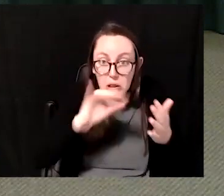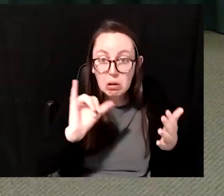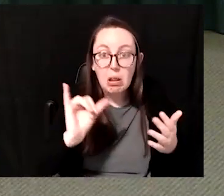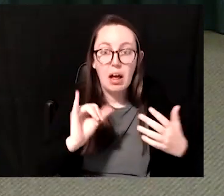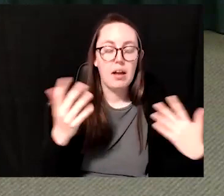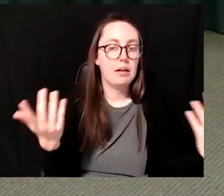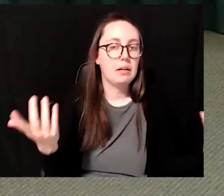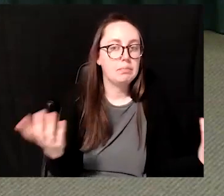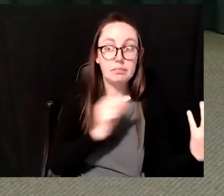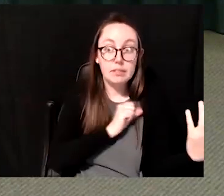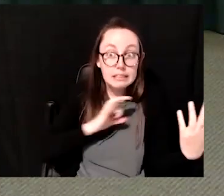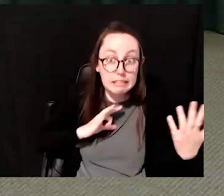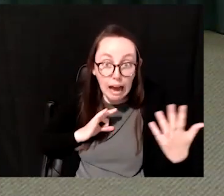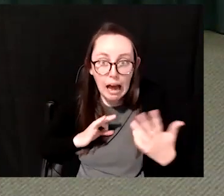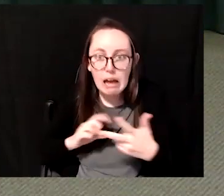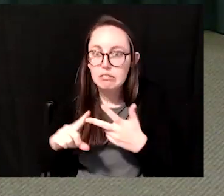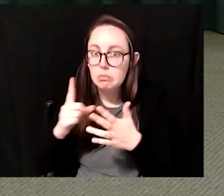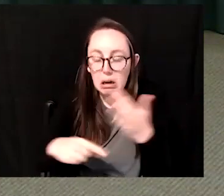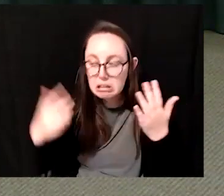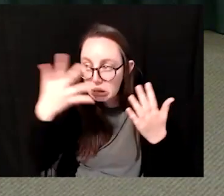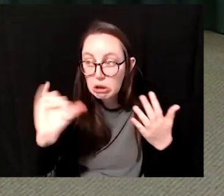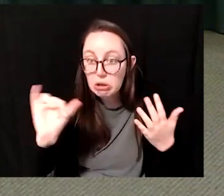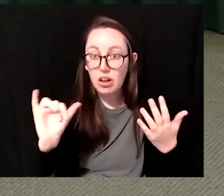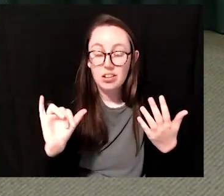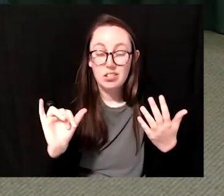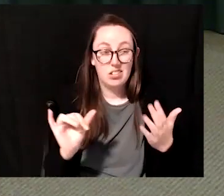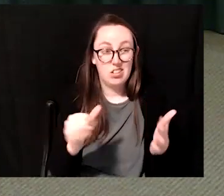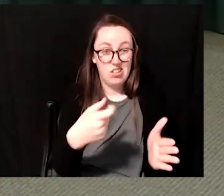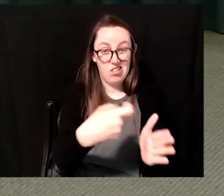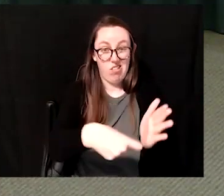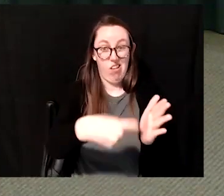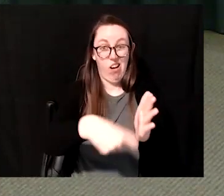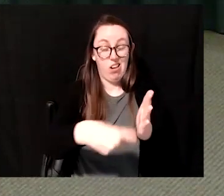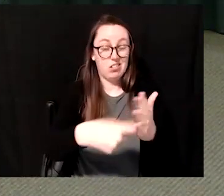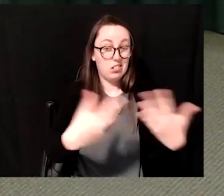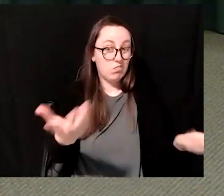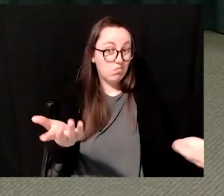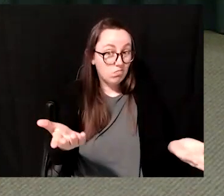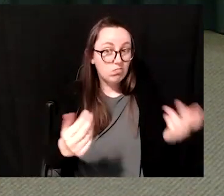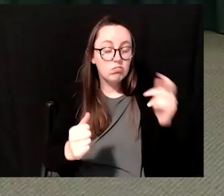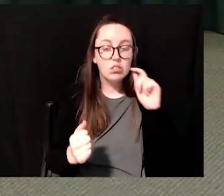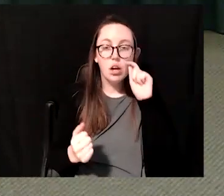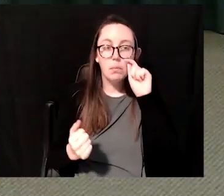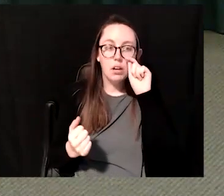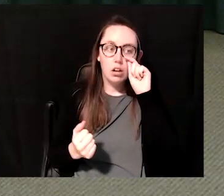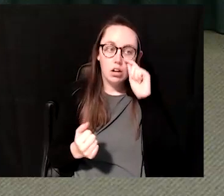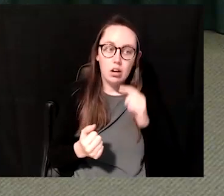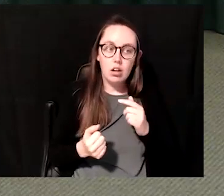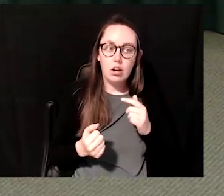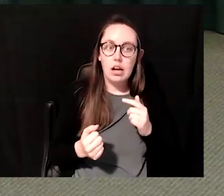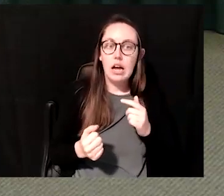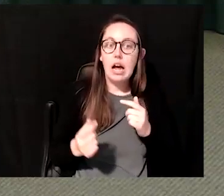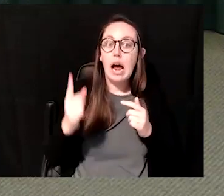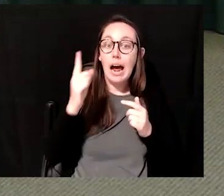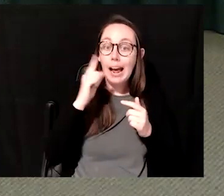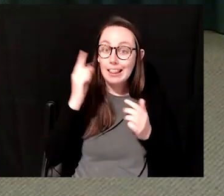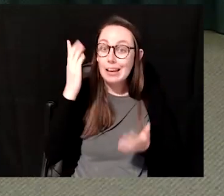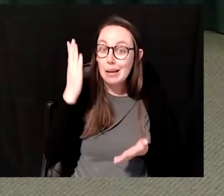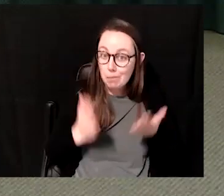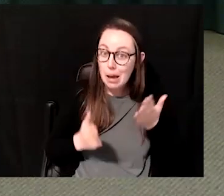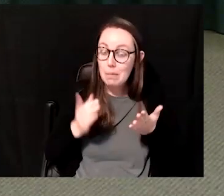um I think you may find that the cost will be surprisingly